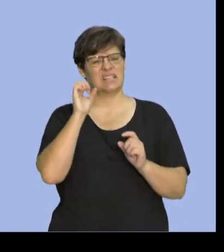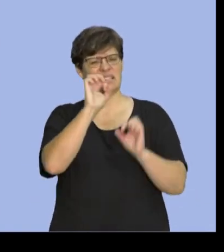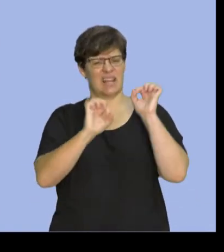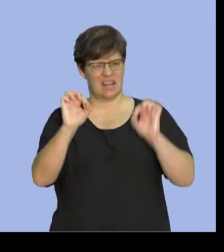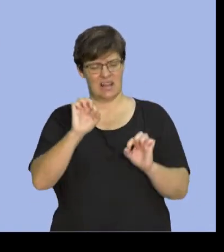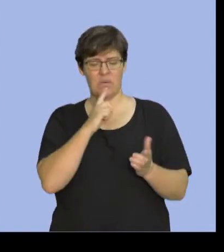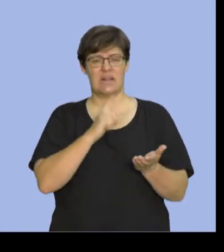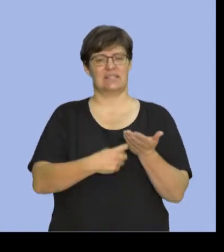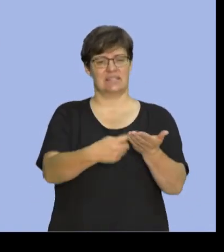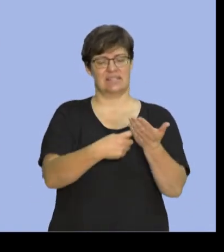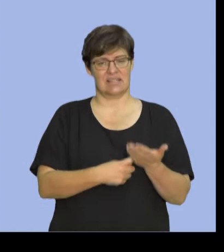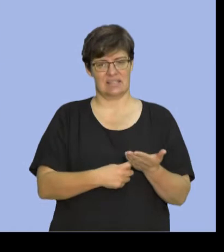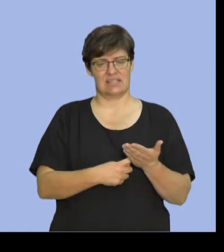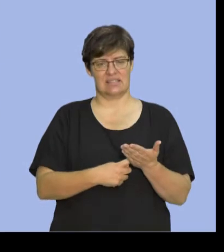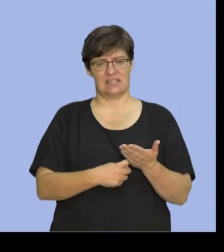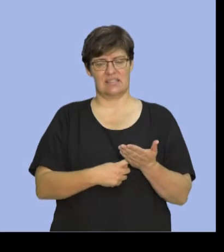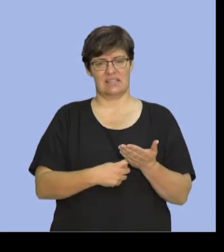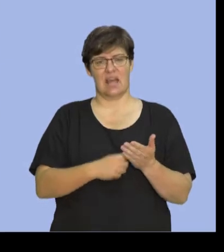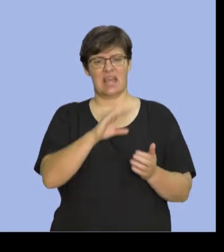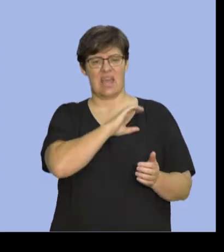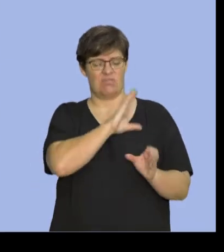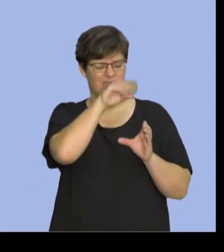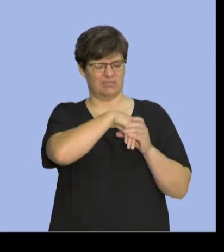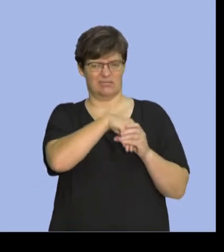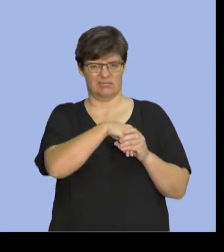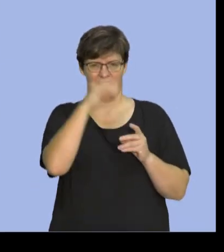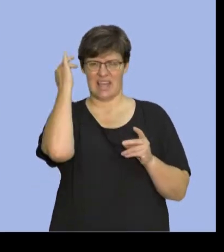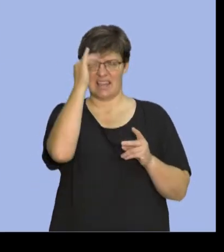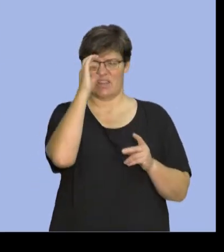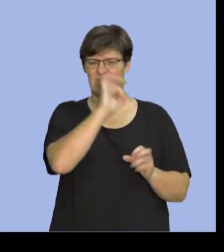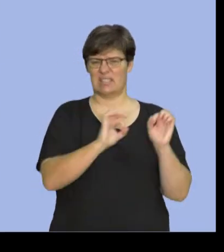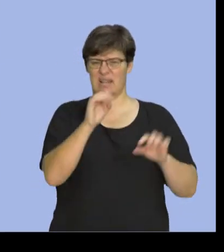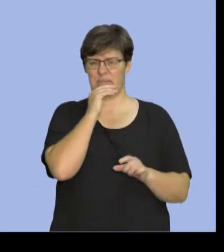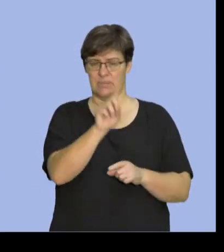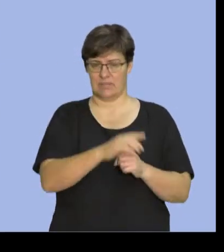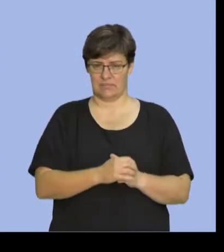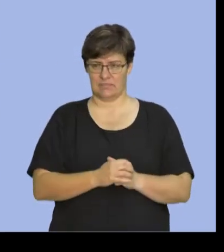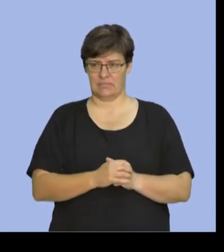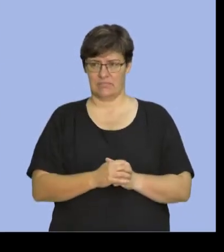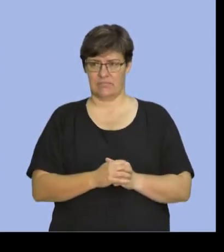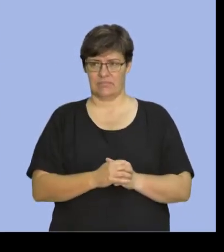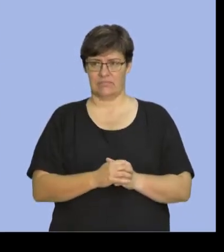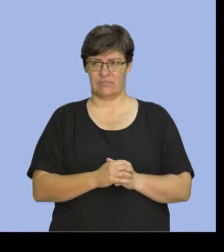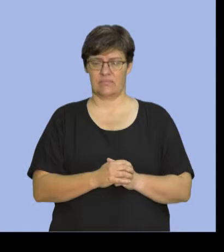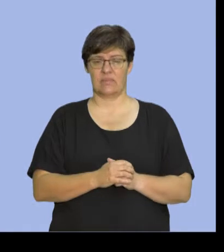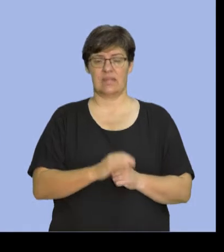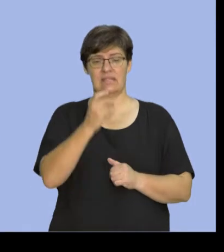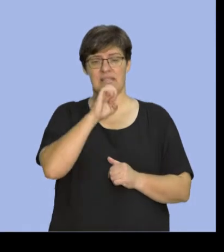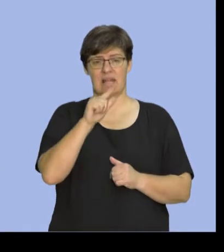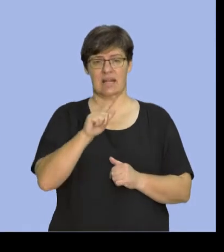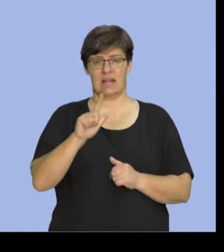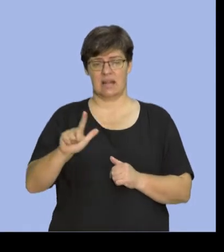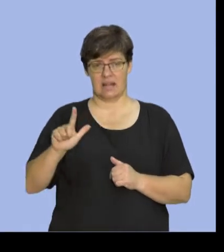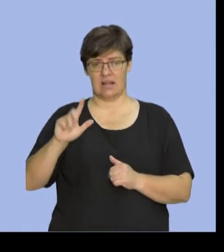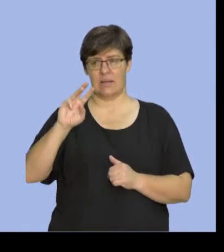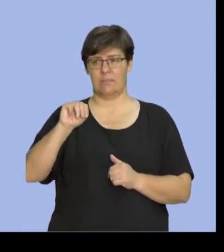we discuss the characteristics of a cell and the theory of a cell. We know that a cell has a membrane